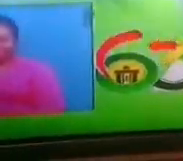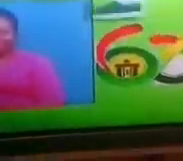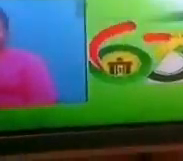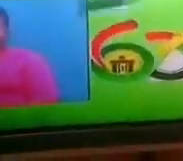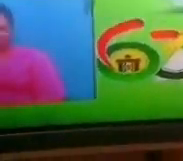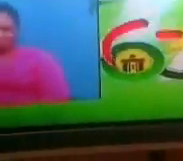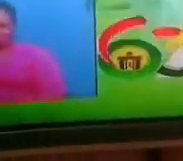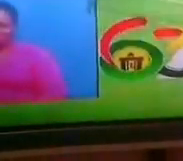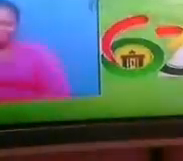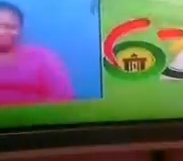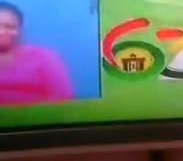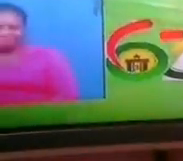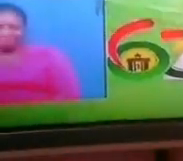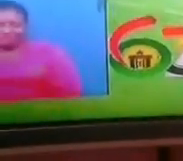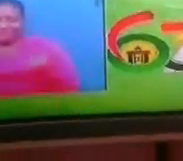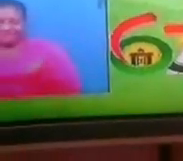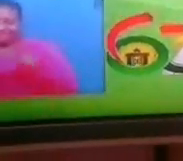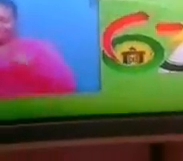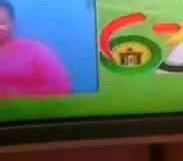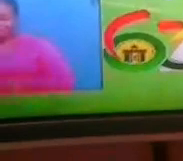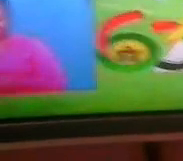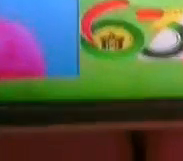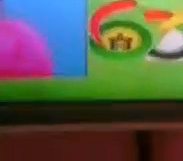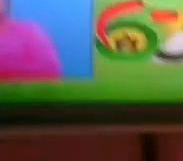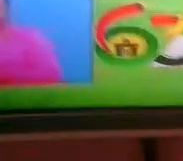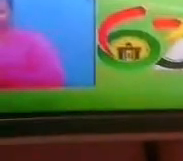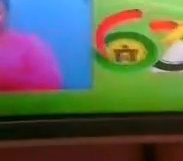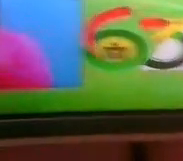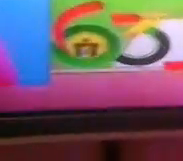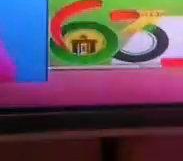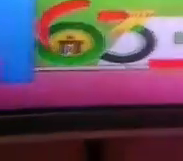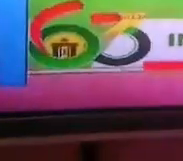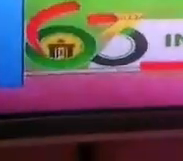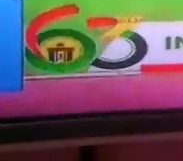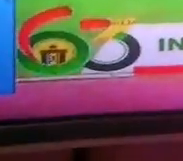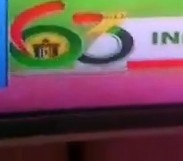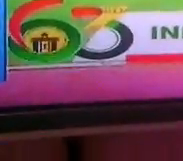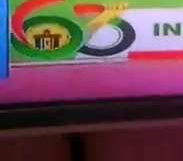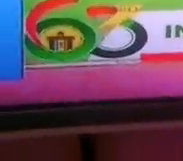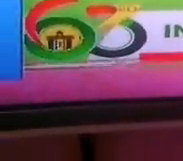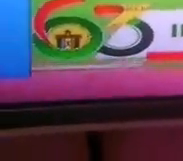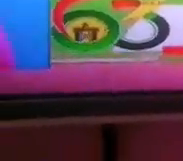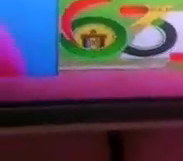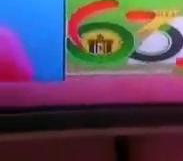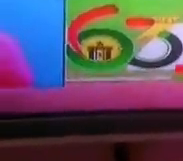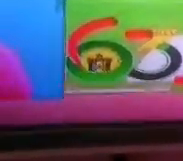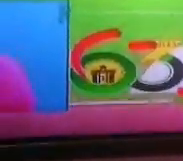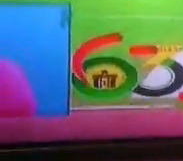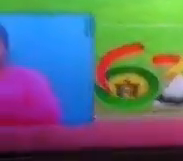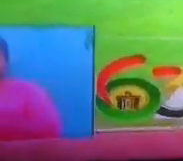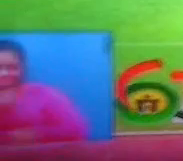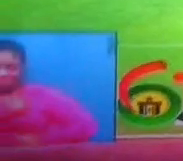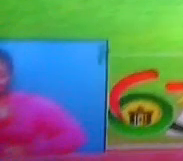currently, the physical trainers of the Ghana Armed Forces on display, showing us what staff they are made of. And if